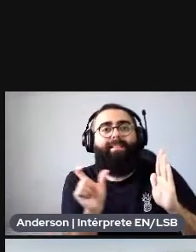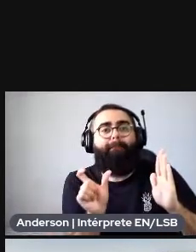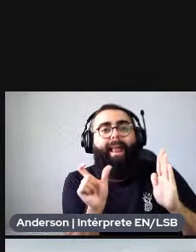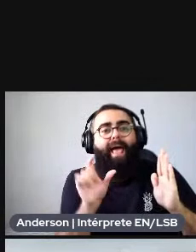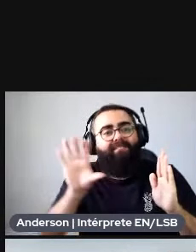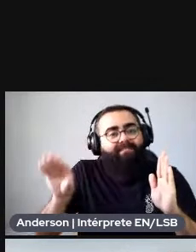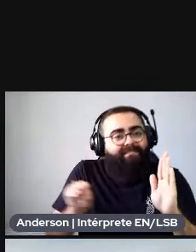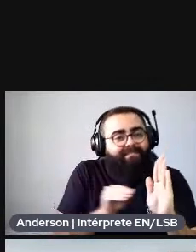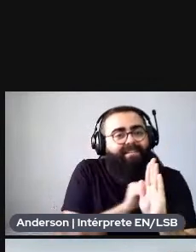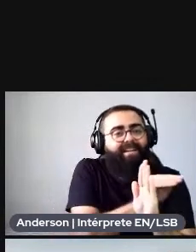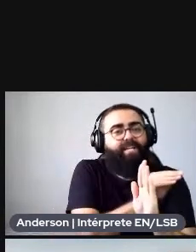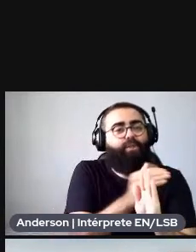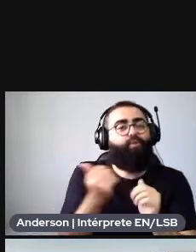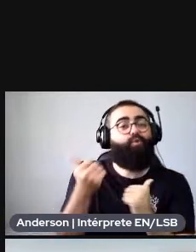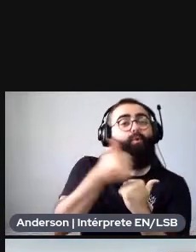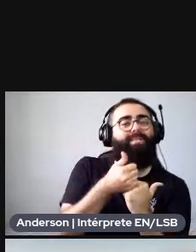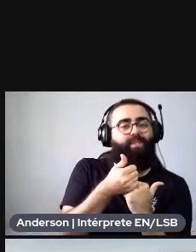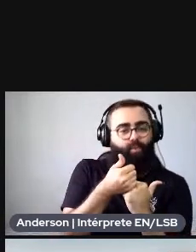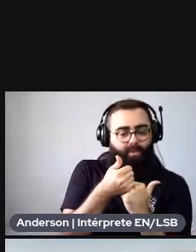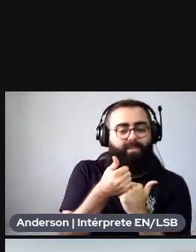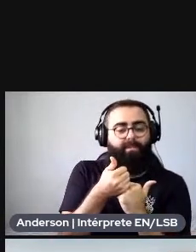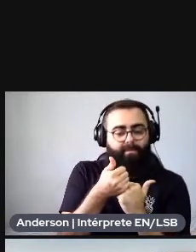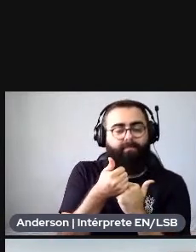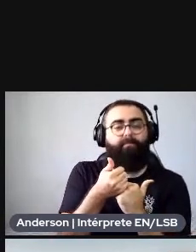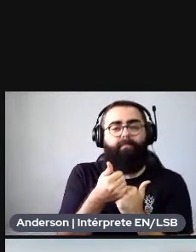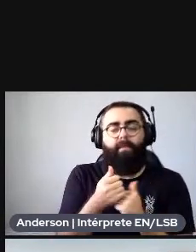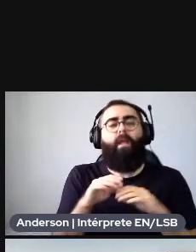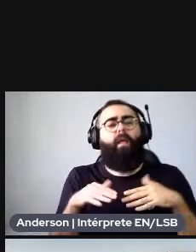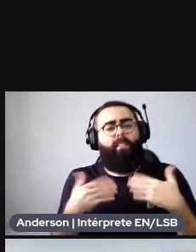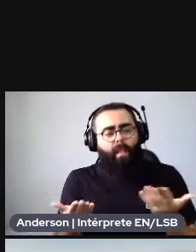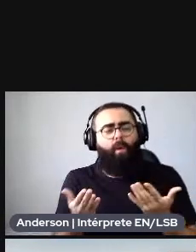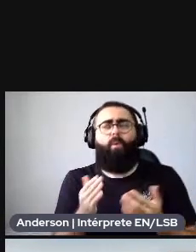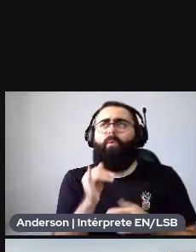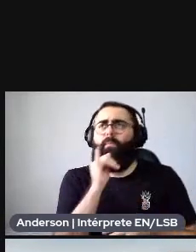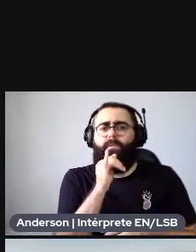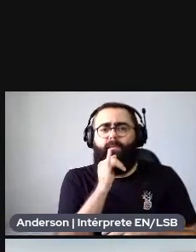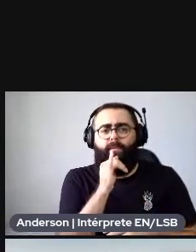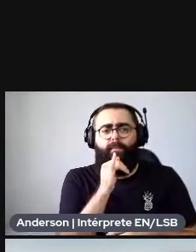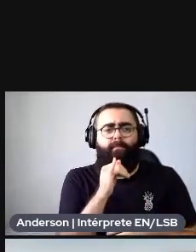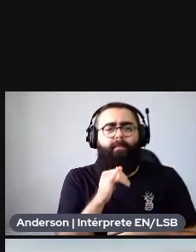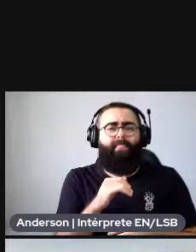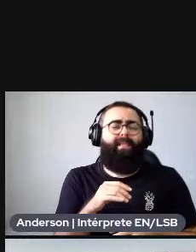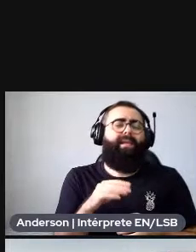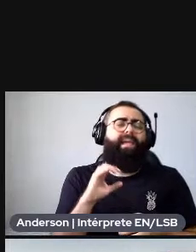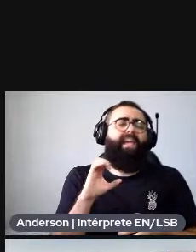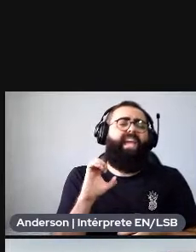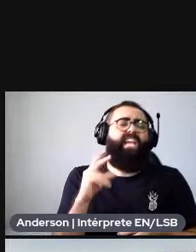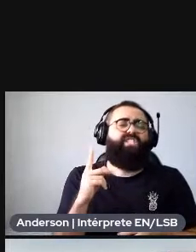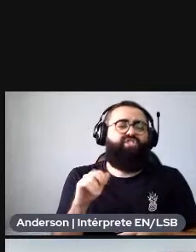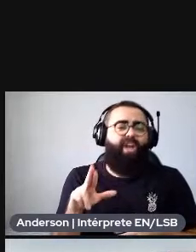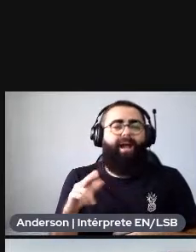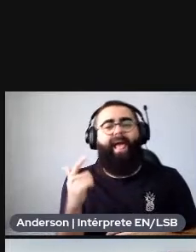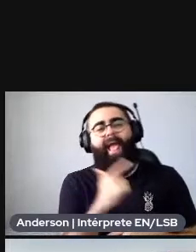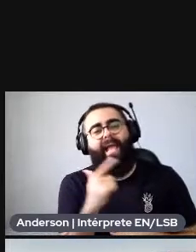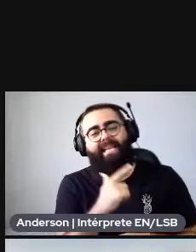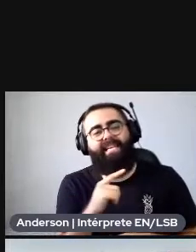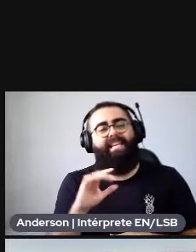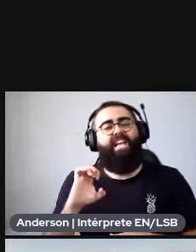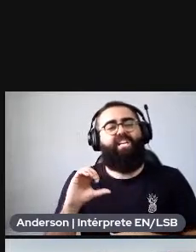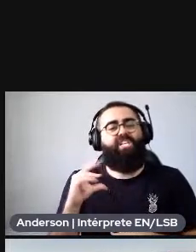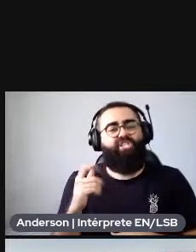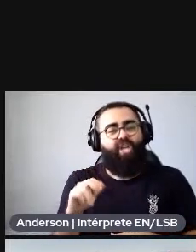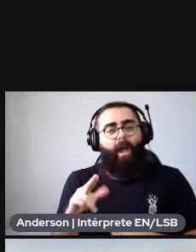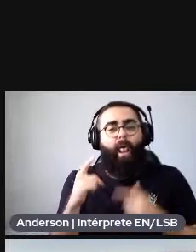were recurrent collocations, recurrent uses of echar a reír, echar a llorar, echar a andar. And